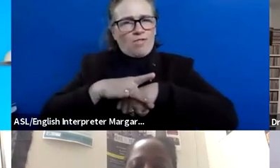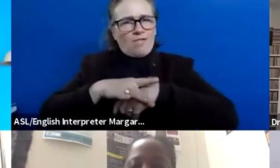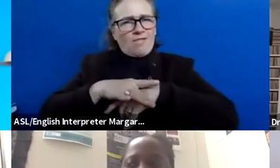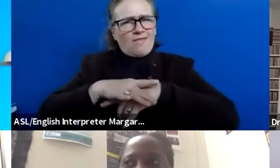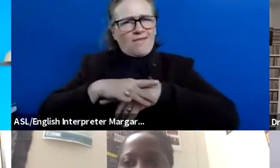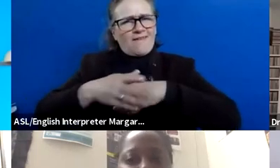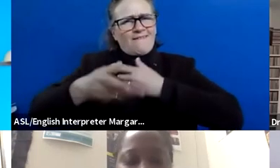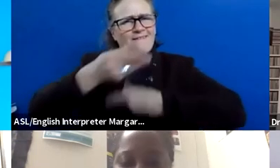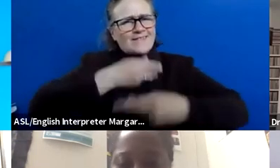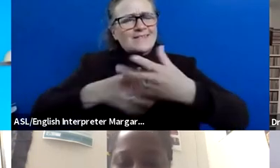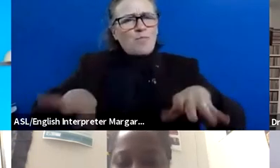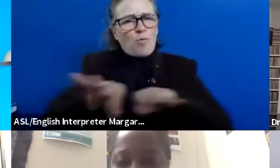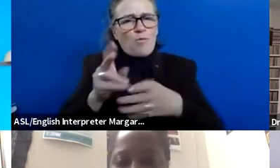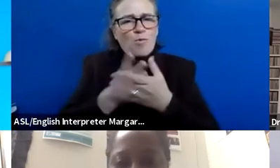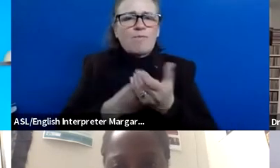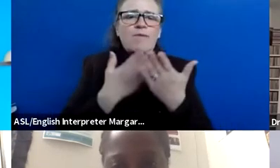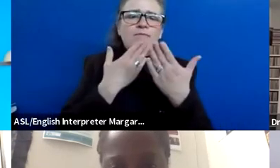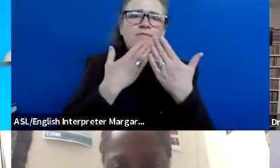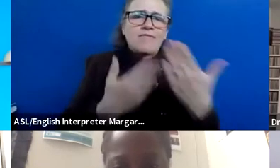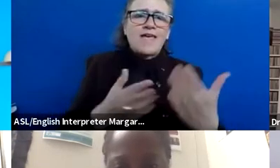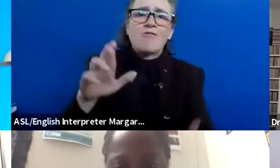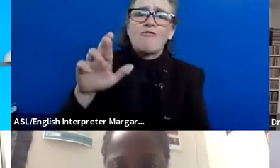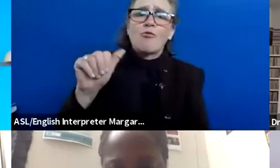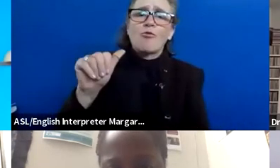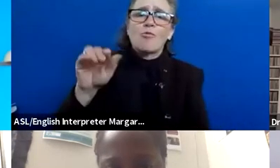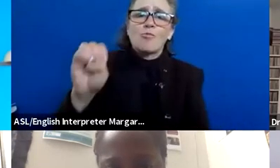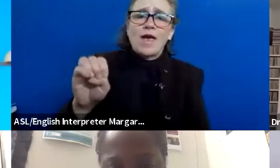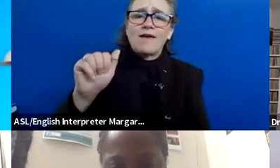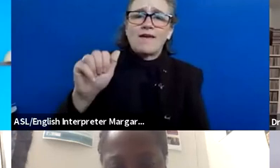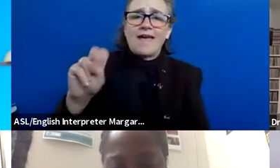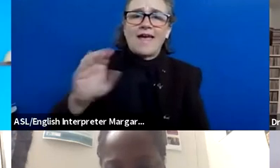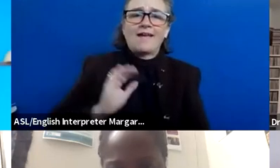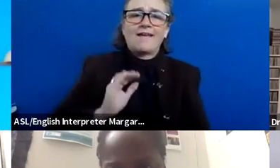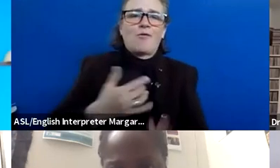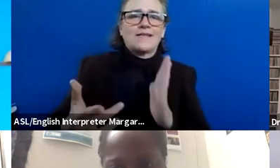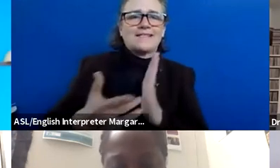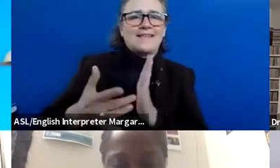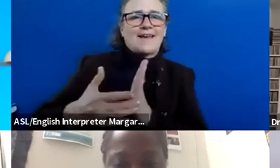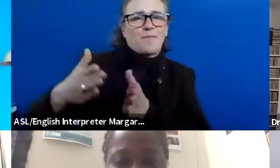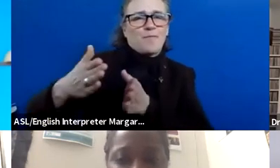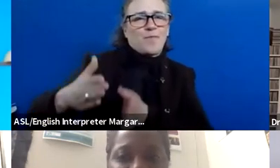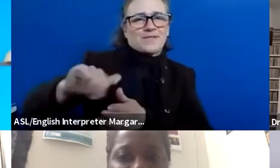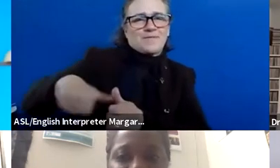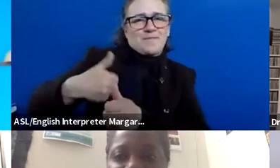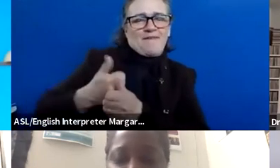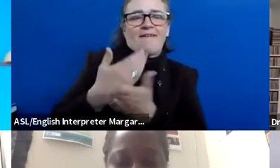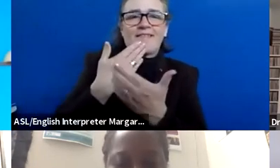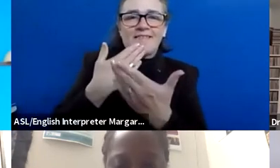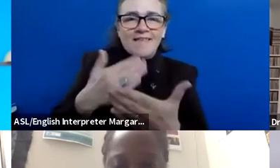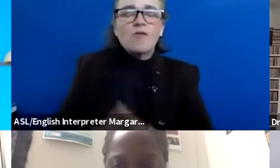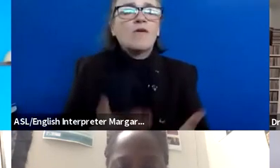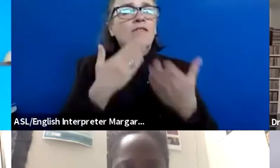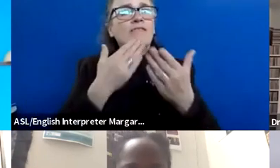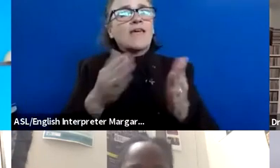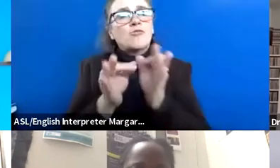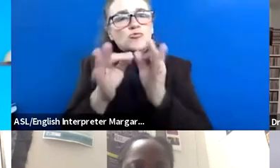for Rayanne for holding us together technically with this technology, and the interpreters